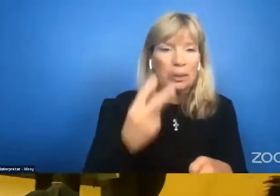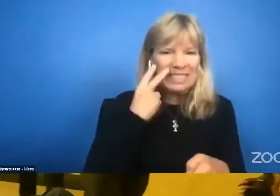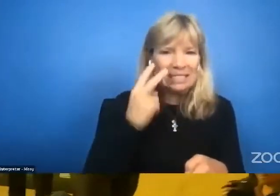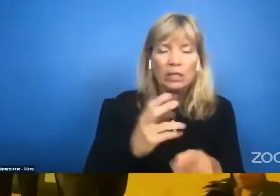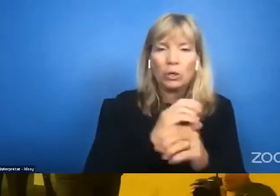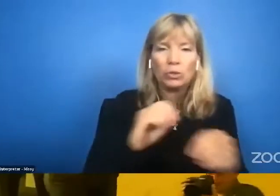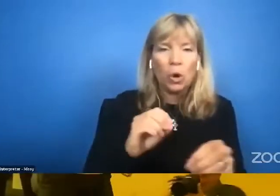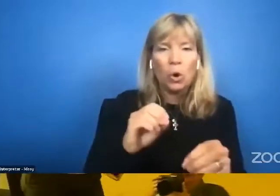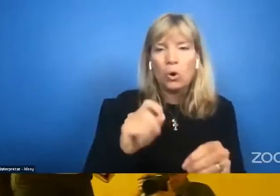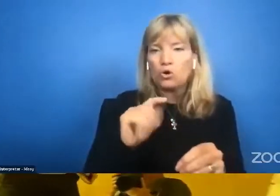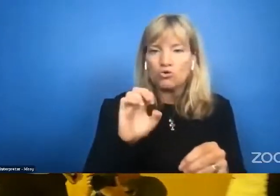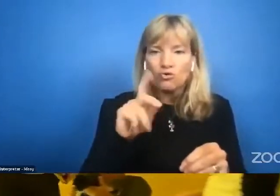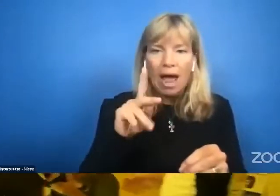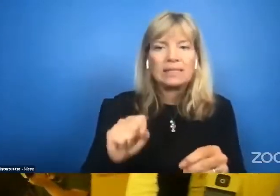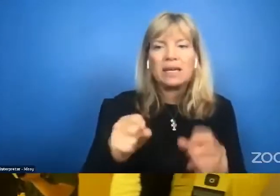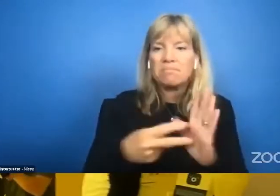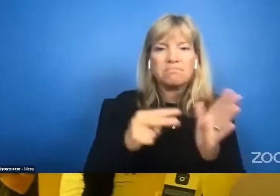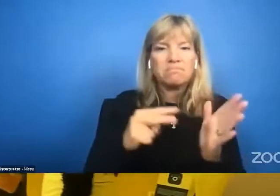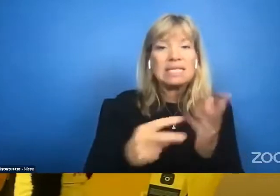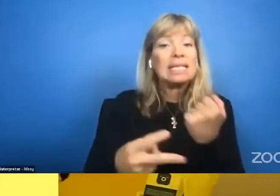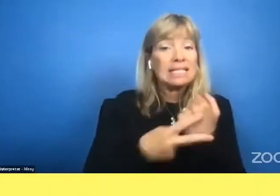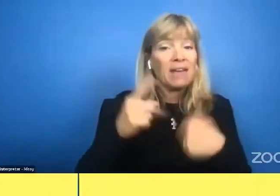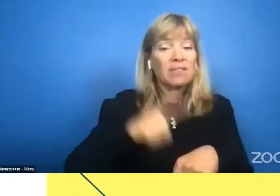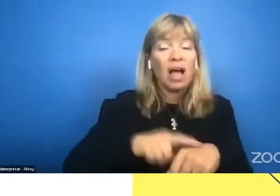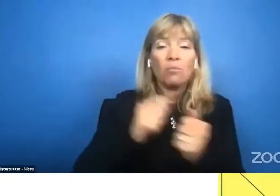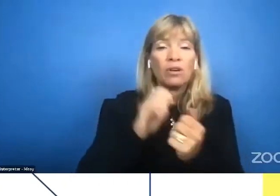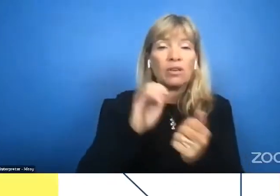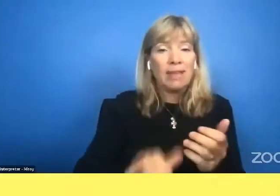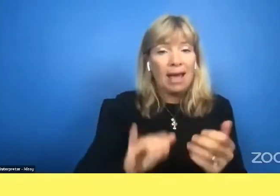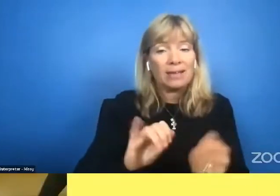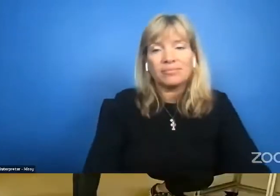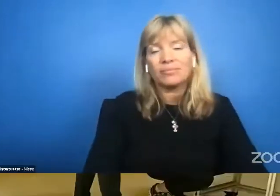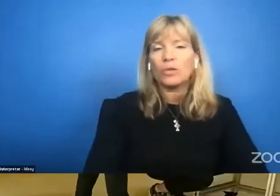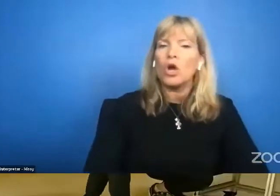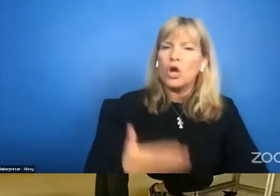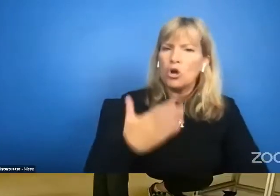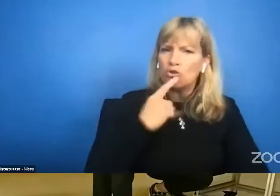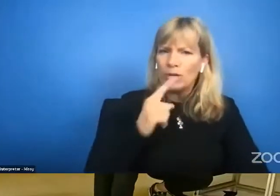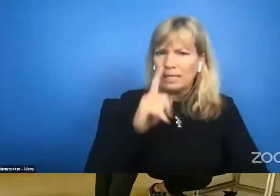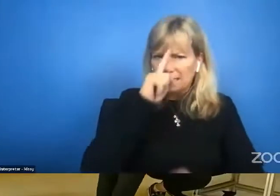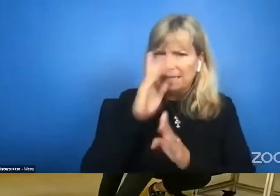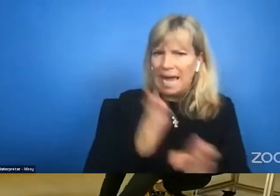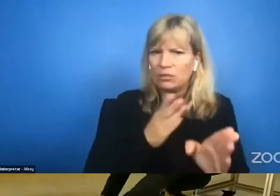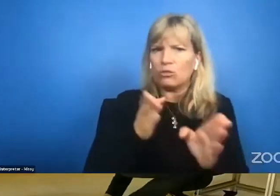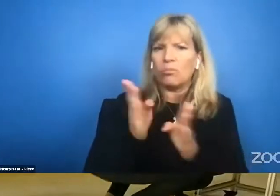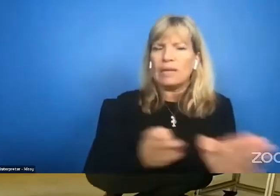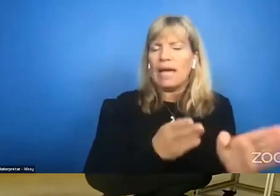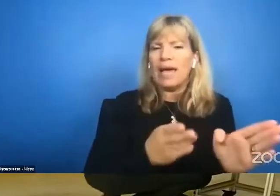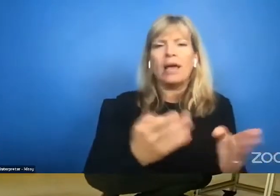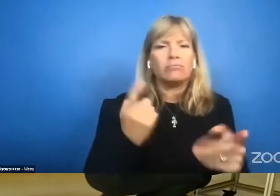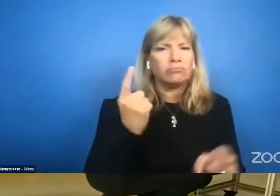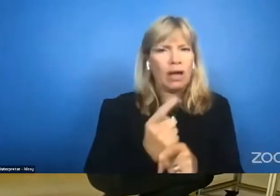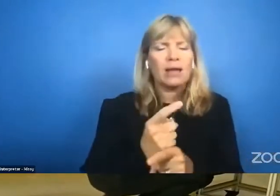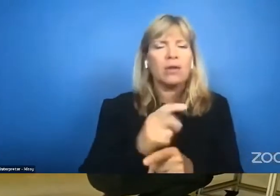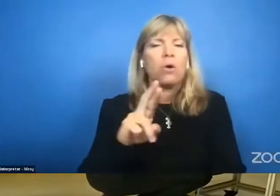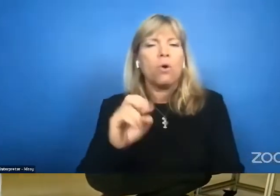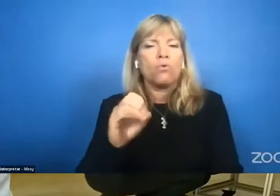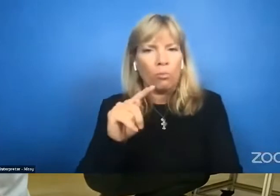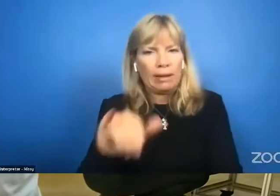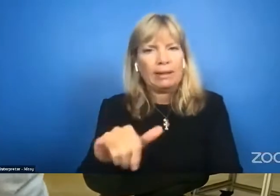he saved some time as well. Good tactical play, no question, from Robility Enhanced.